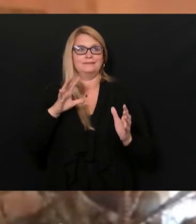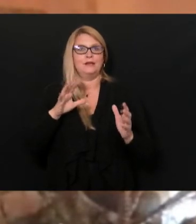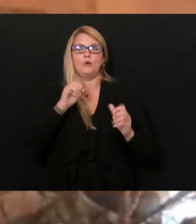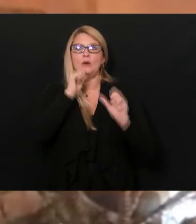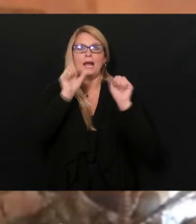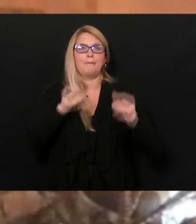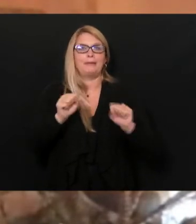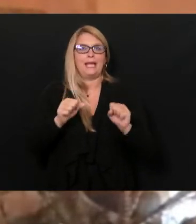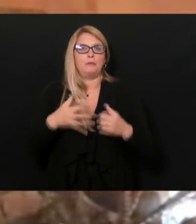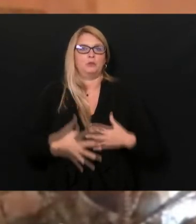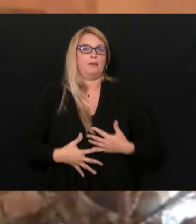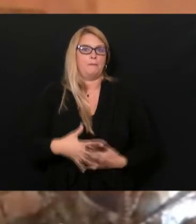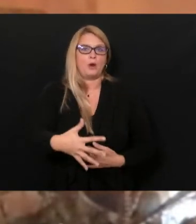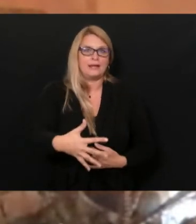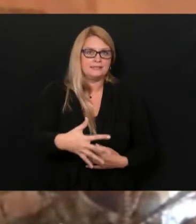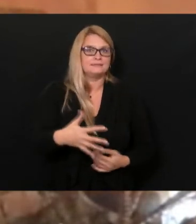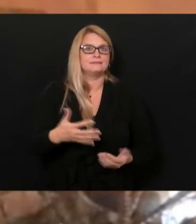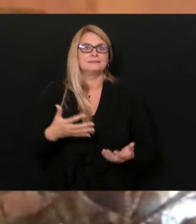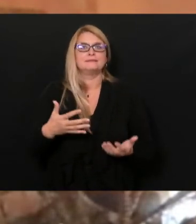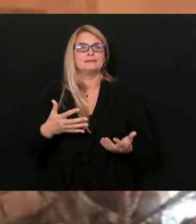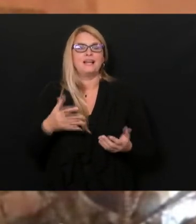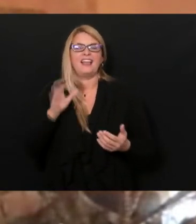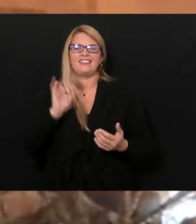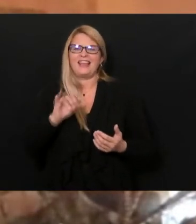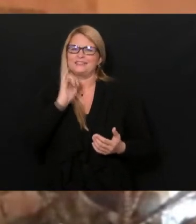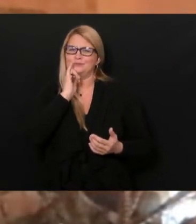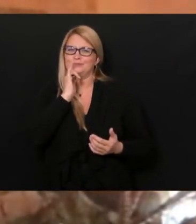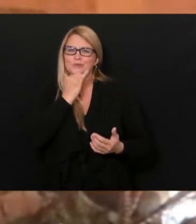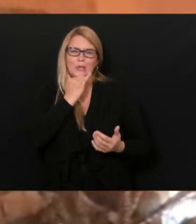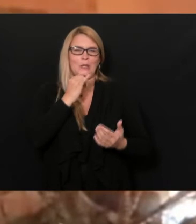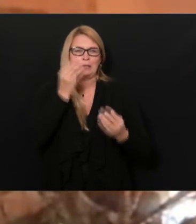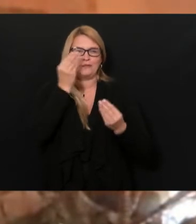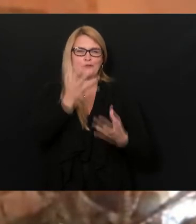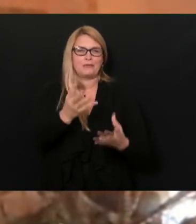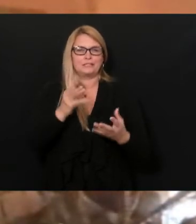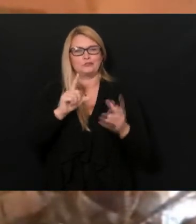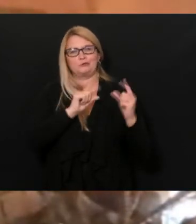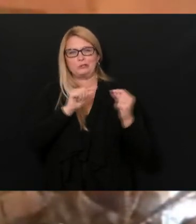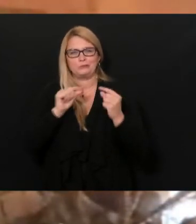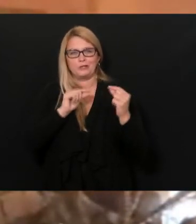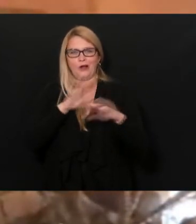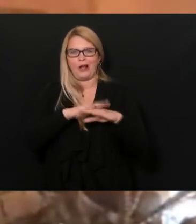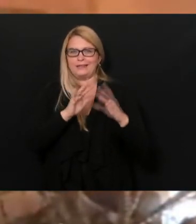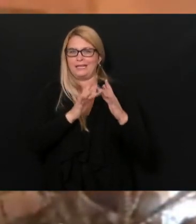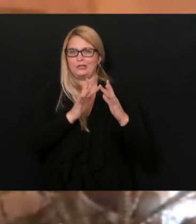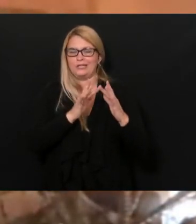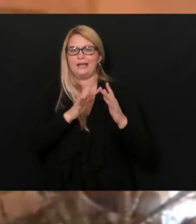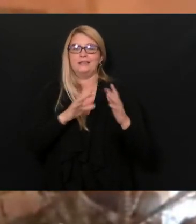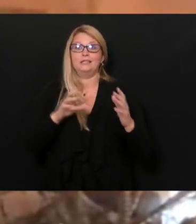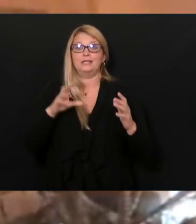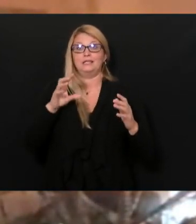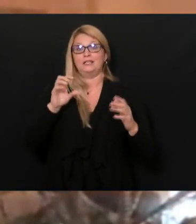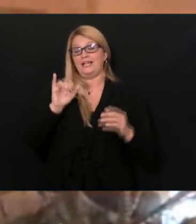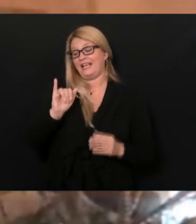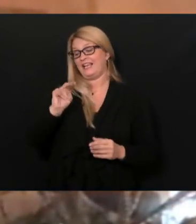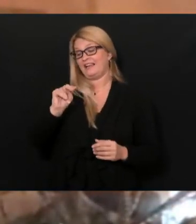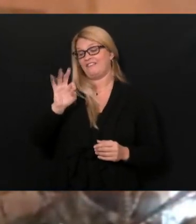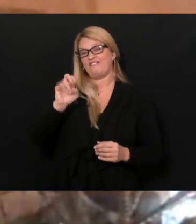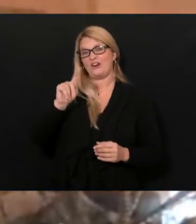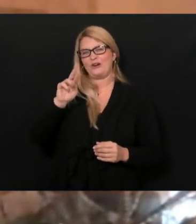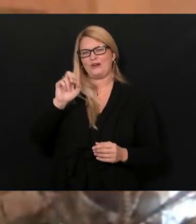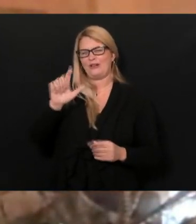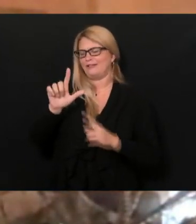That was a misinformation internet rumor. So the governor is going to take the vaccine as evidence in his confidence. We